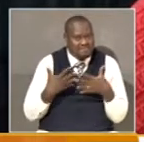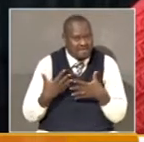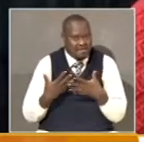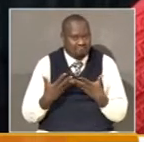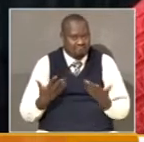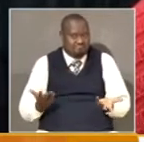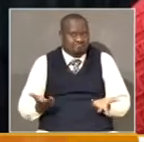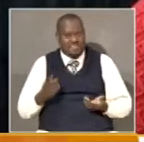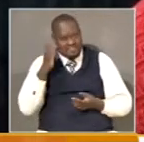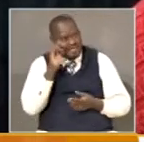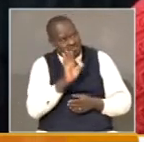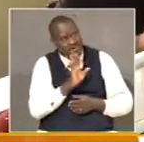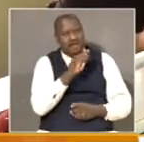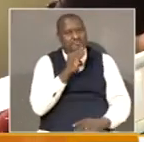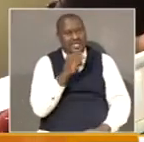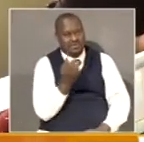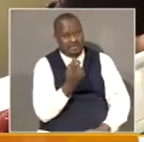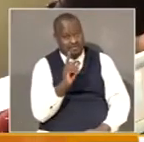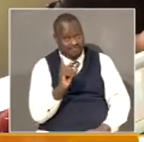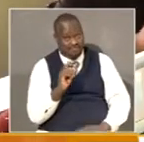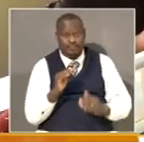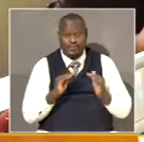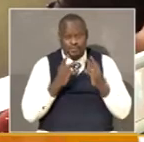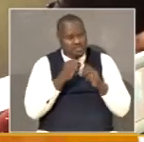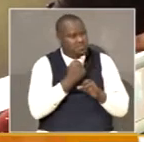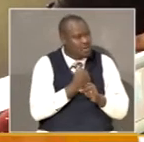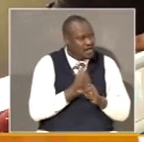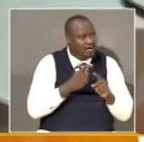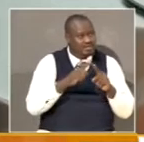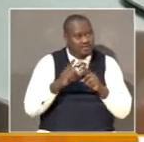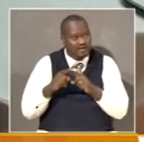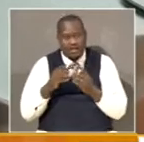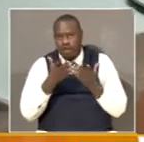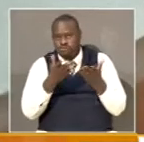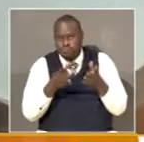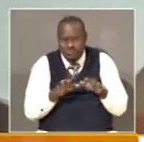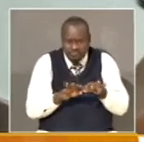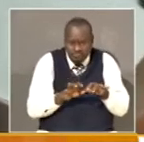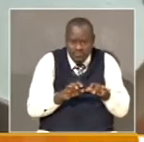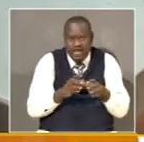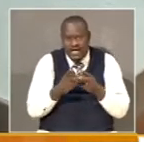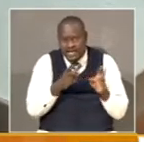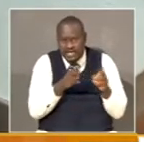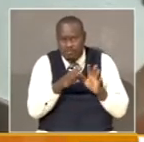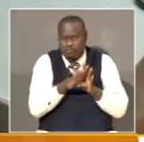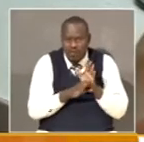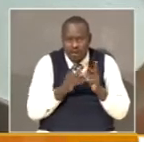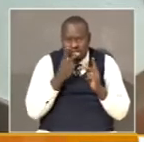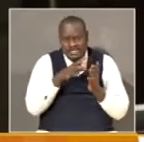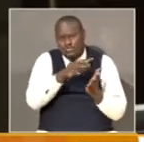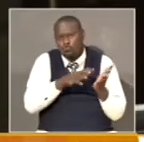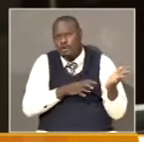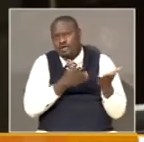because they think it's a man thing. They are into production and script, video and graphics editing, and transmission in the